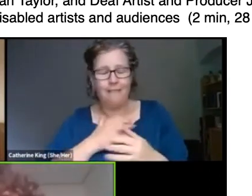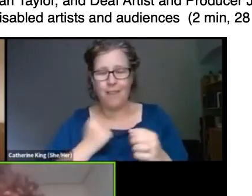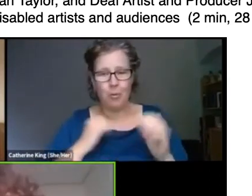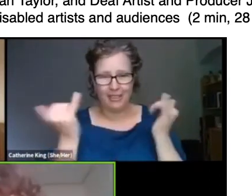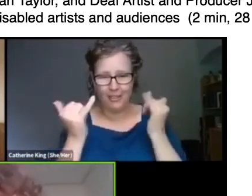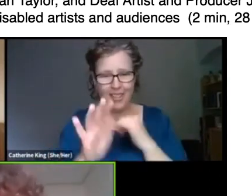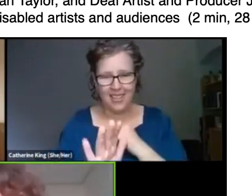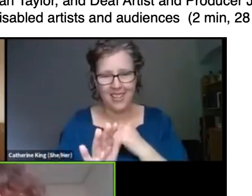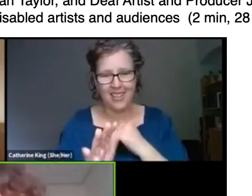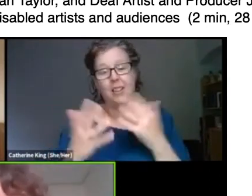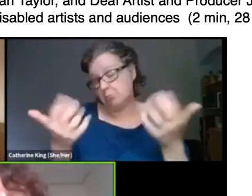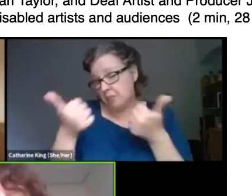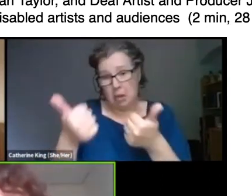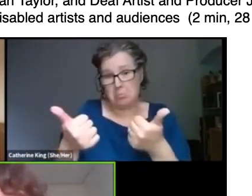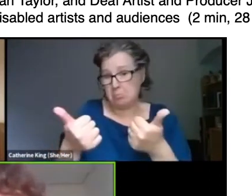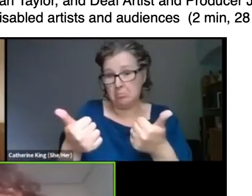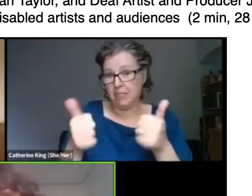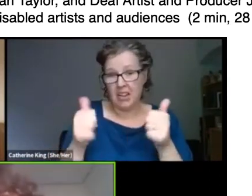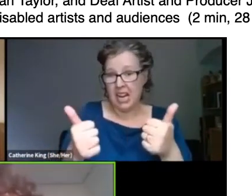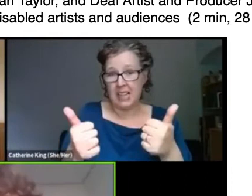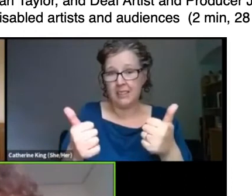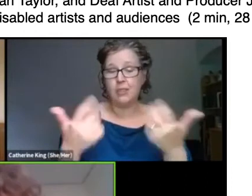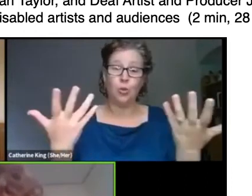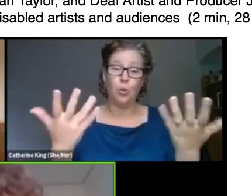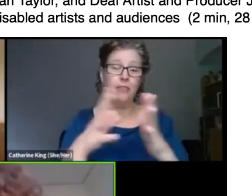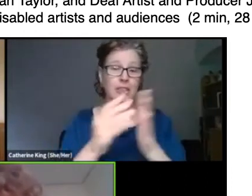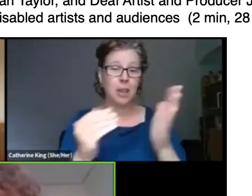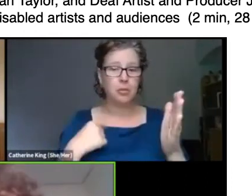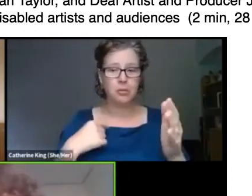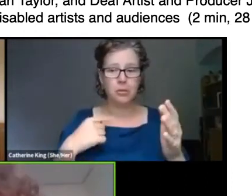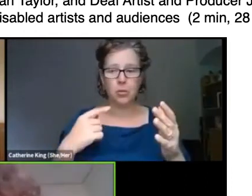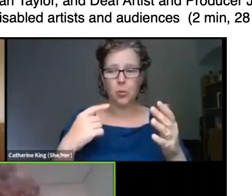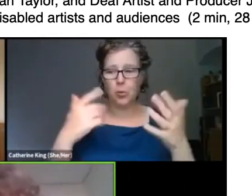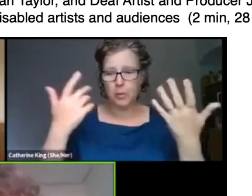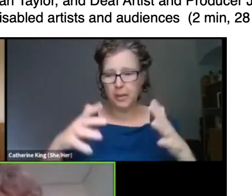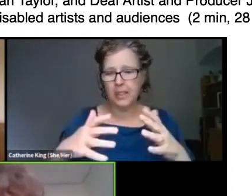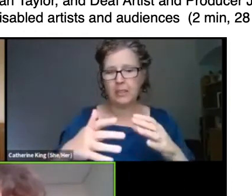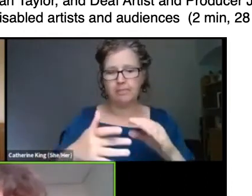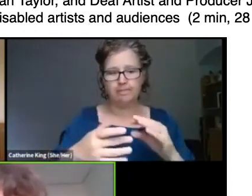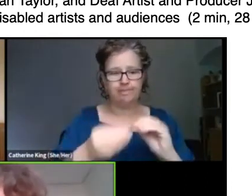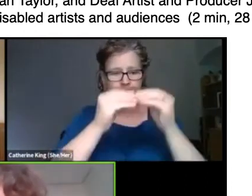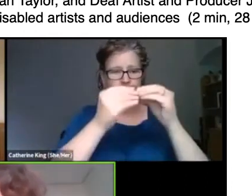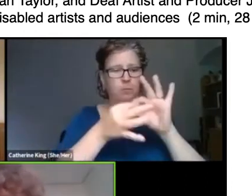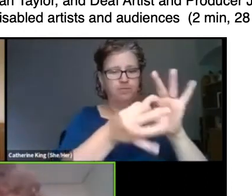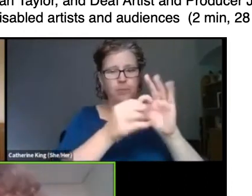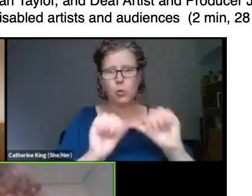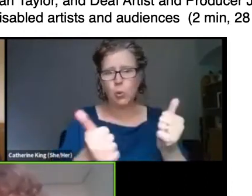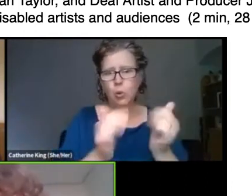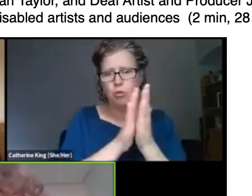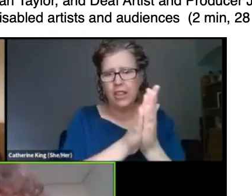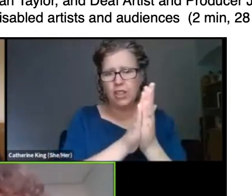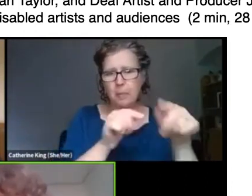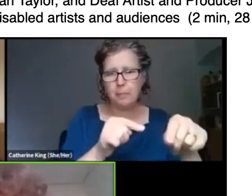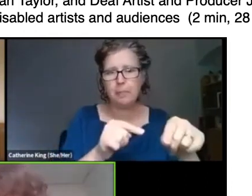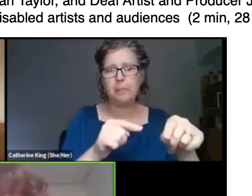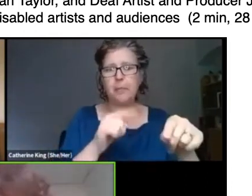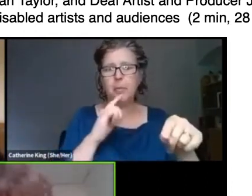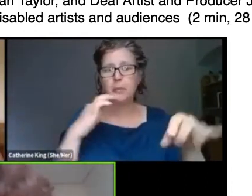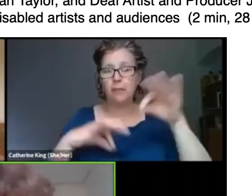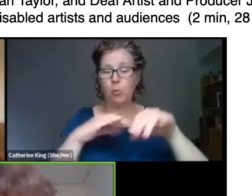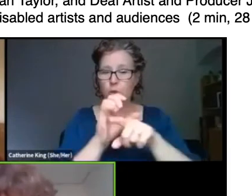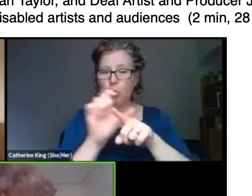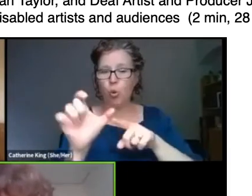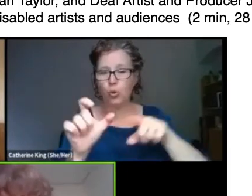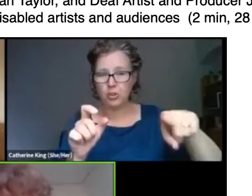So for example, we established a close relationship with the performance